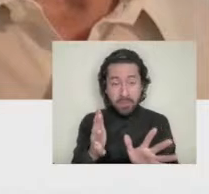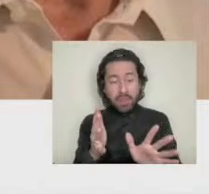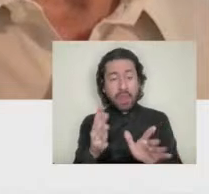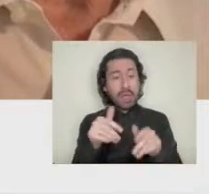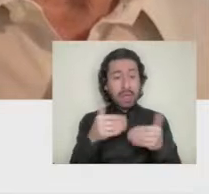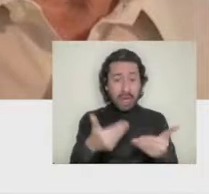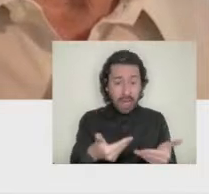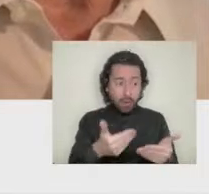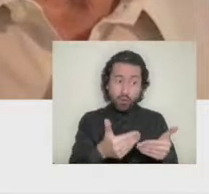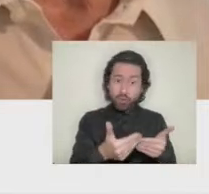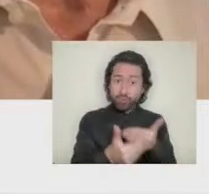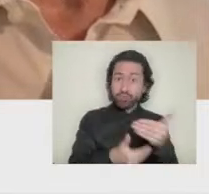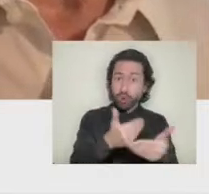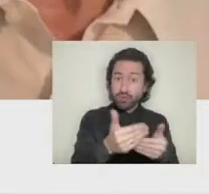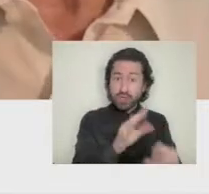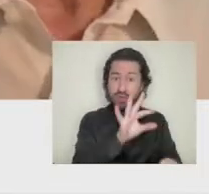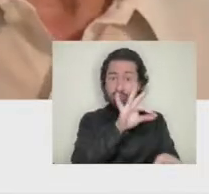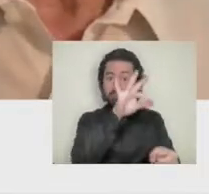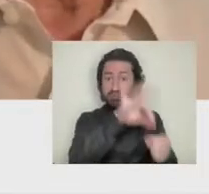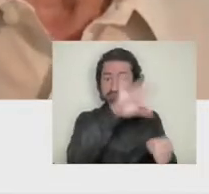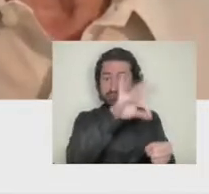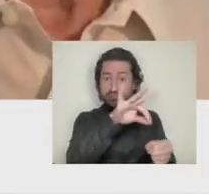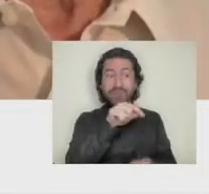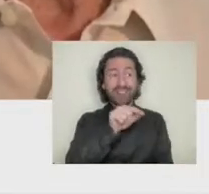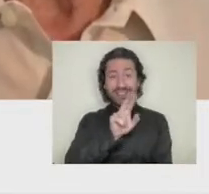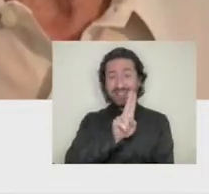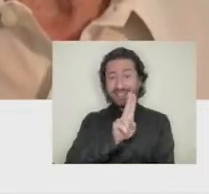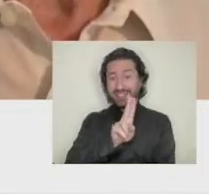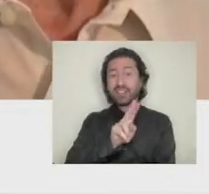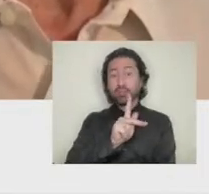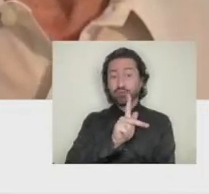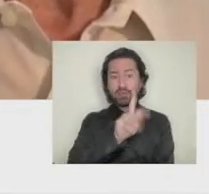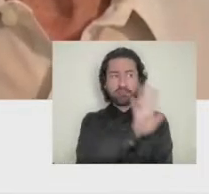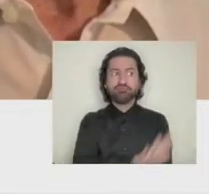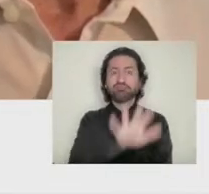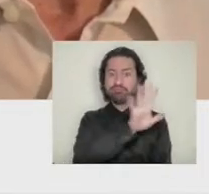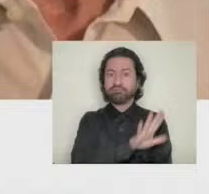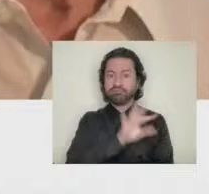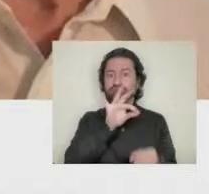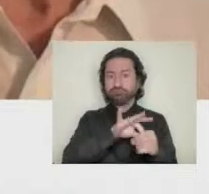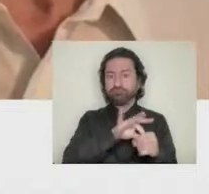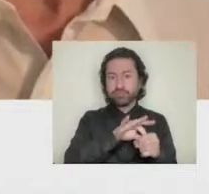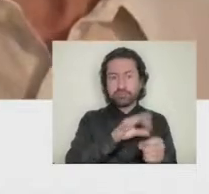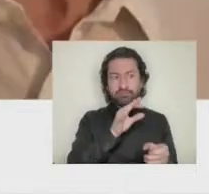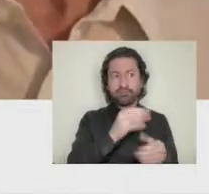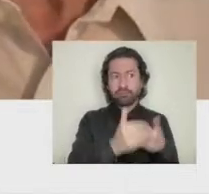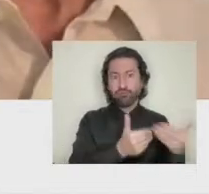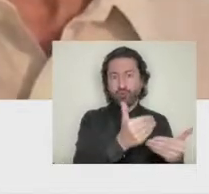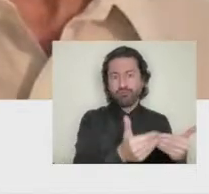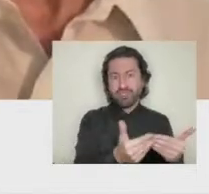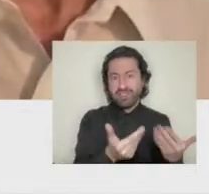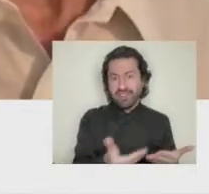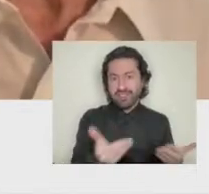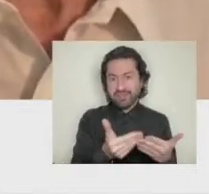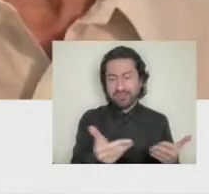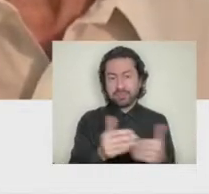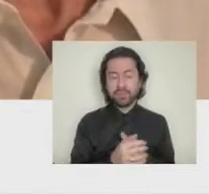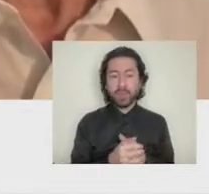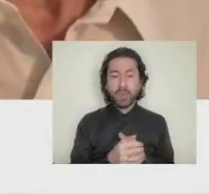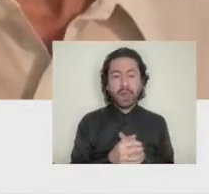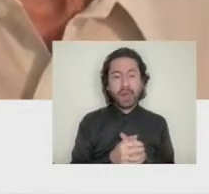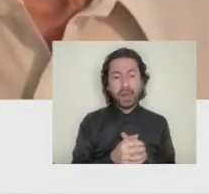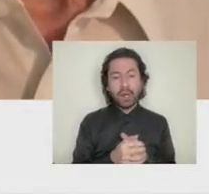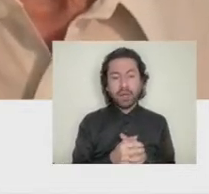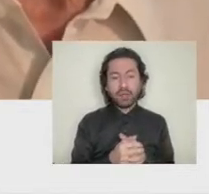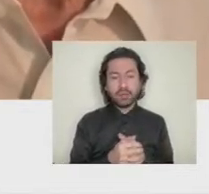And it's to some extent about what happened in the UK. This is the example of